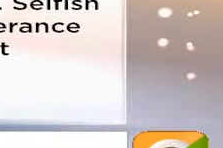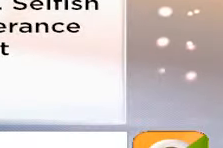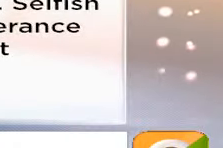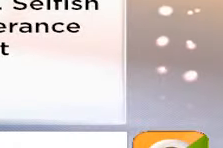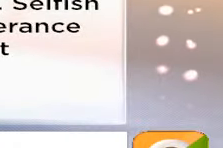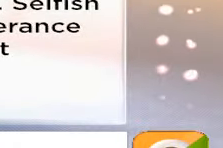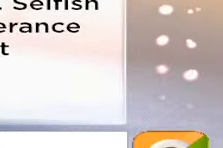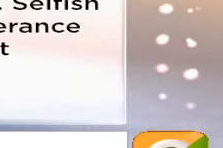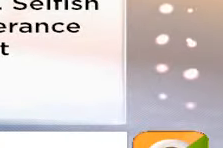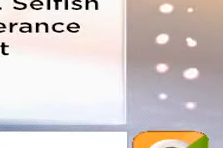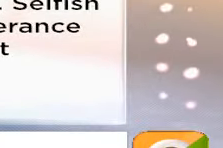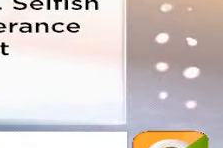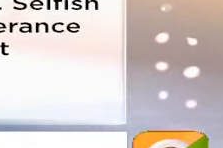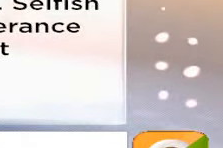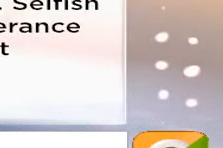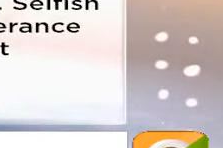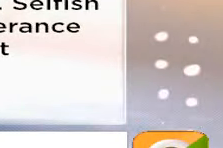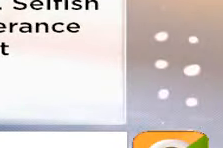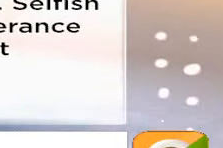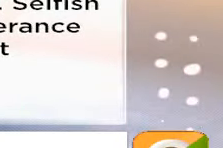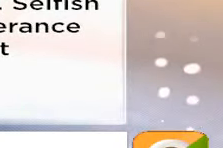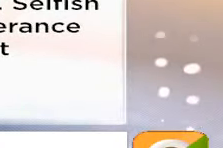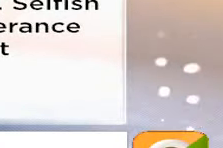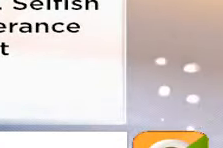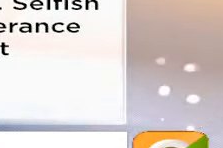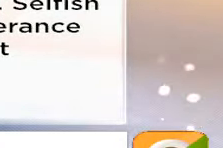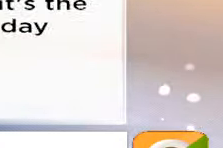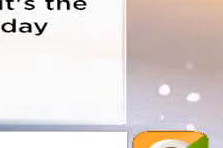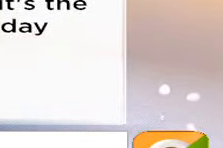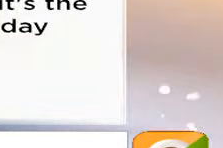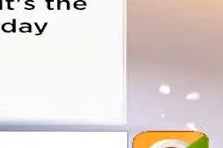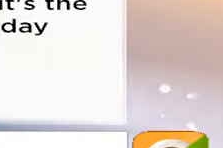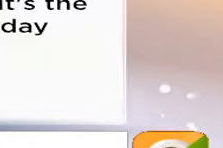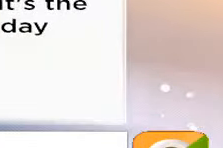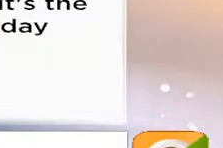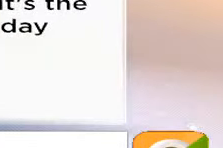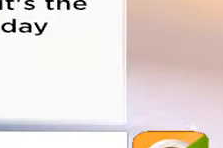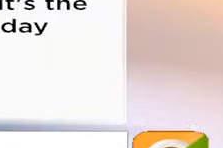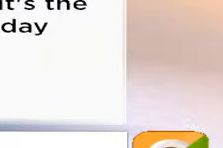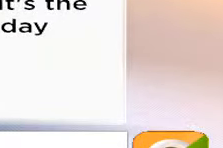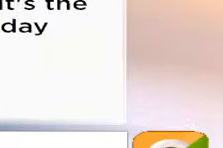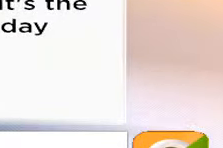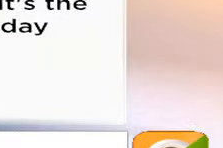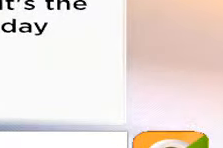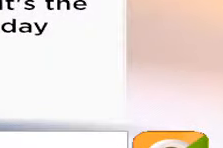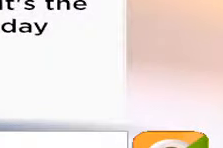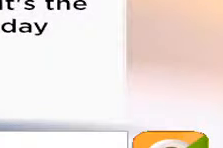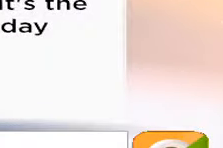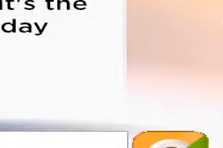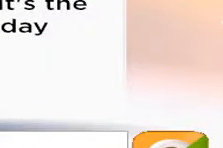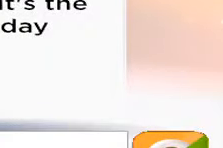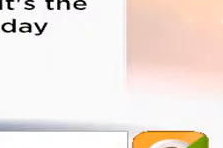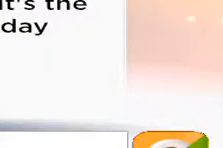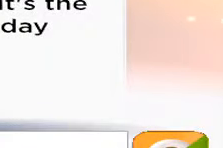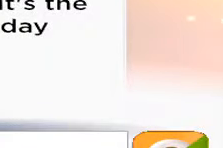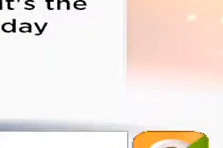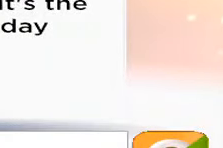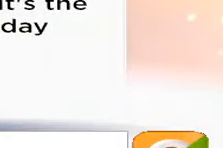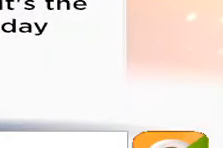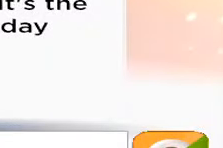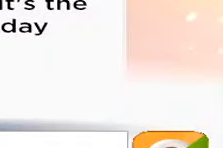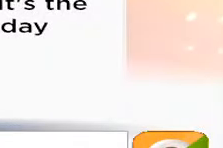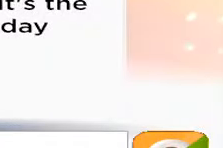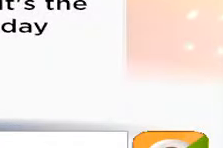and intolerance are bad signs for 2022. All right, let's see. Paul Orutwa, you say, I think Kenyans are tired of